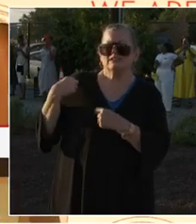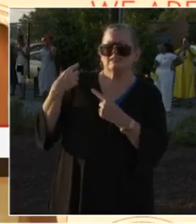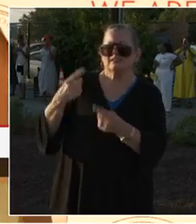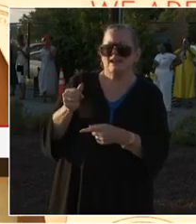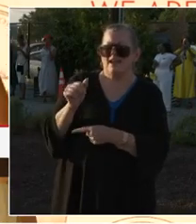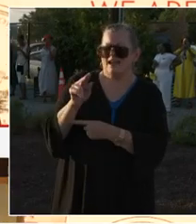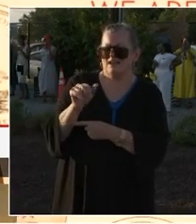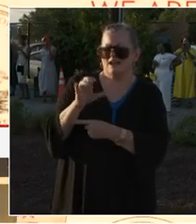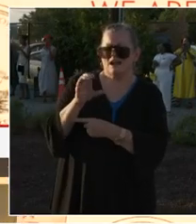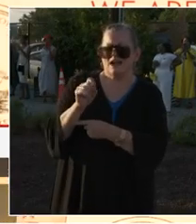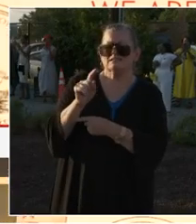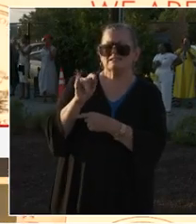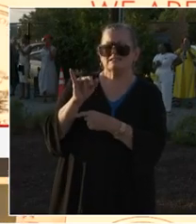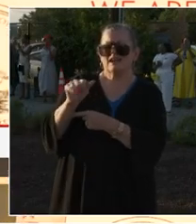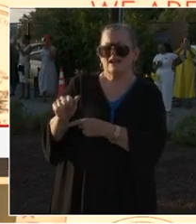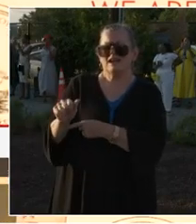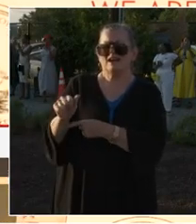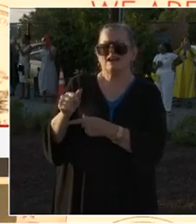you will go to